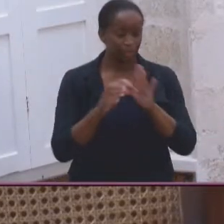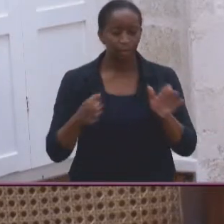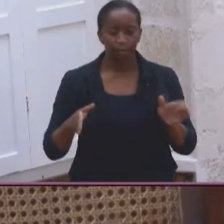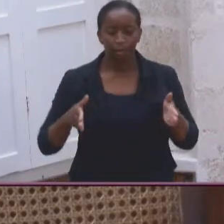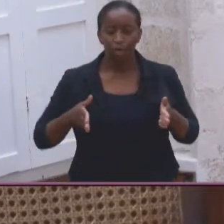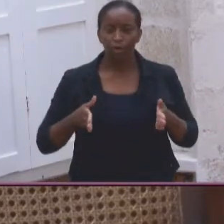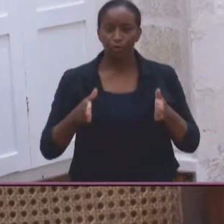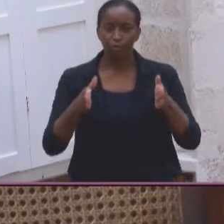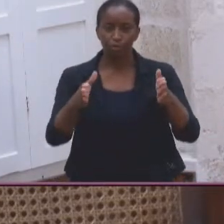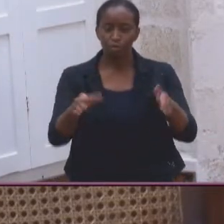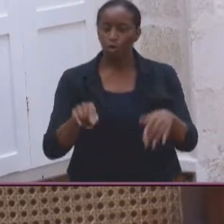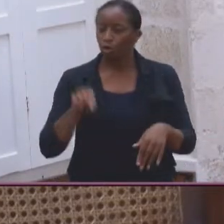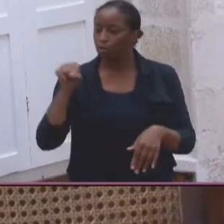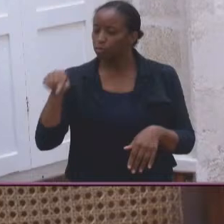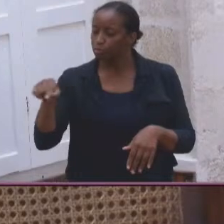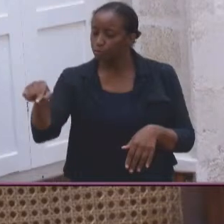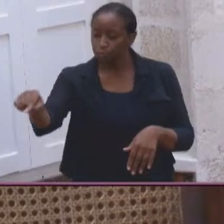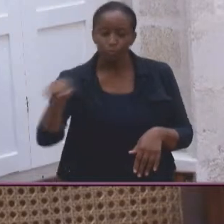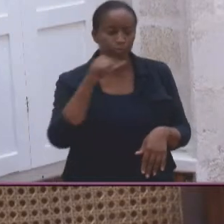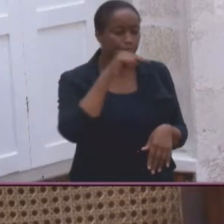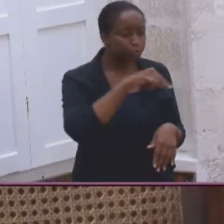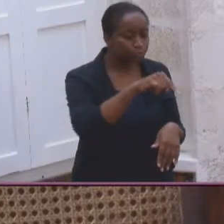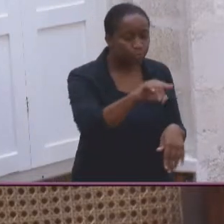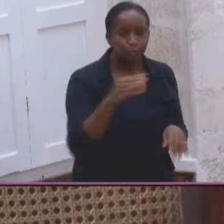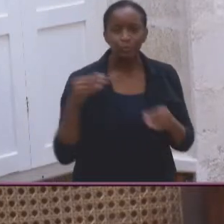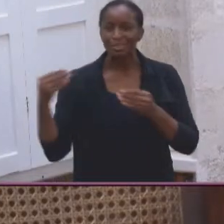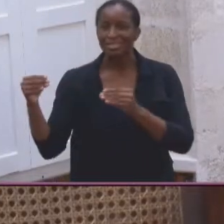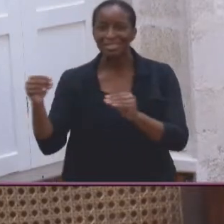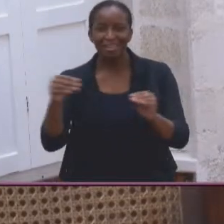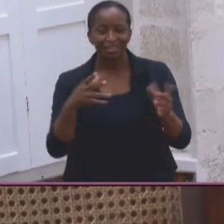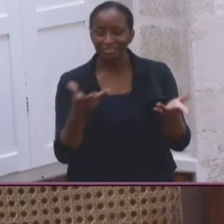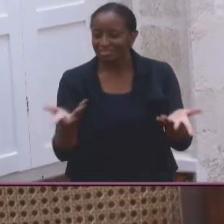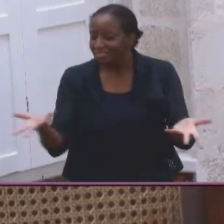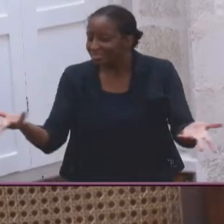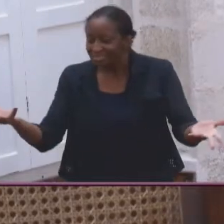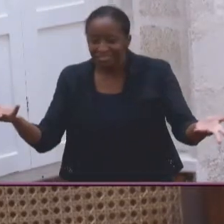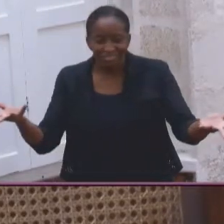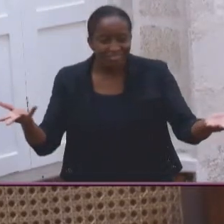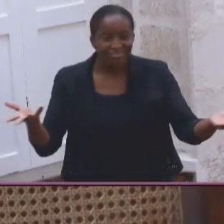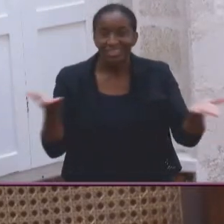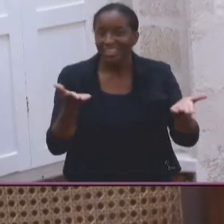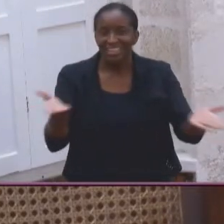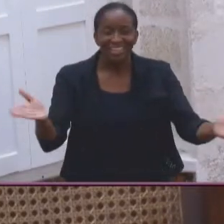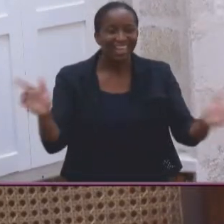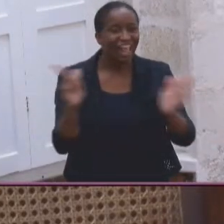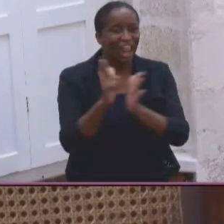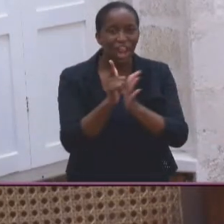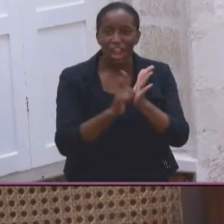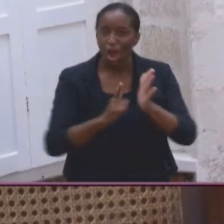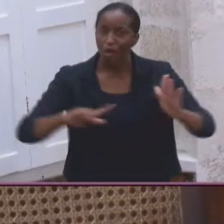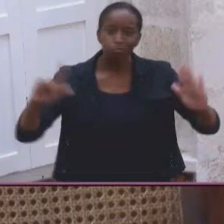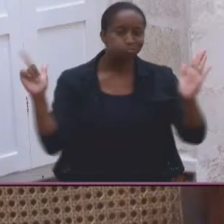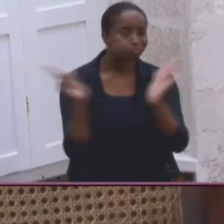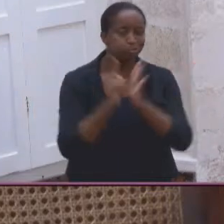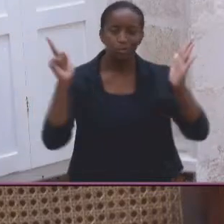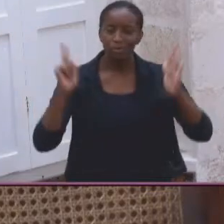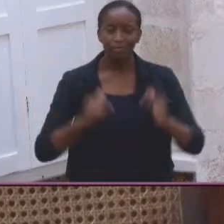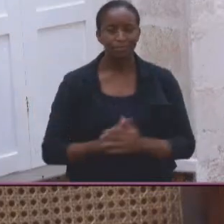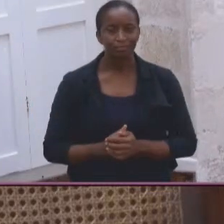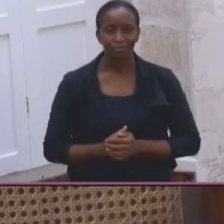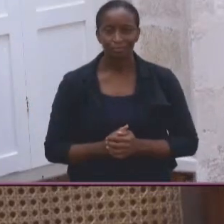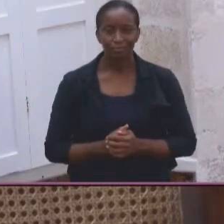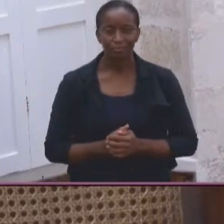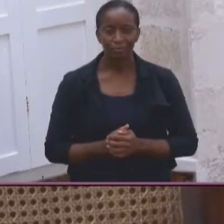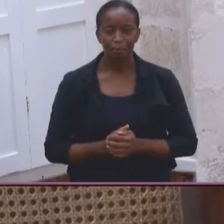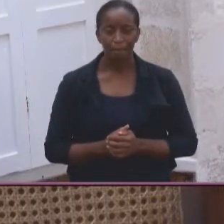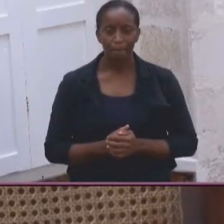That's indiscipline. It's breaking the law. The vendors are taking over a lane now from us. How many more